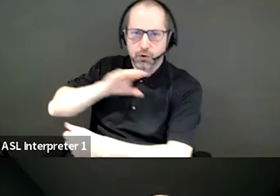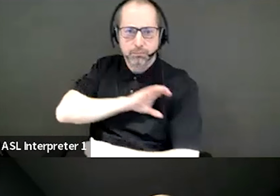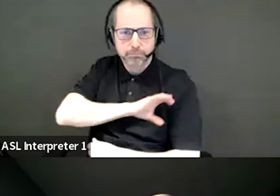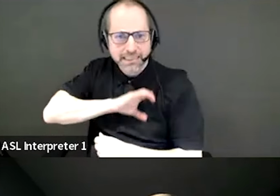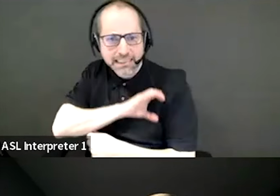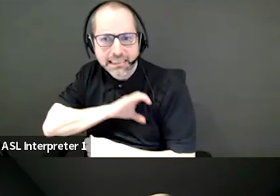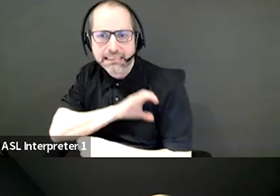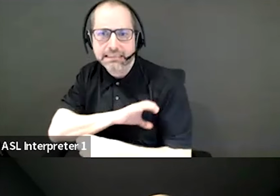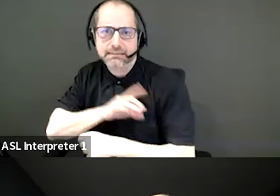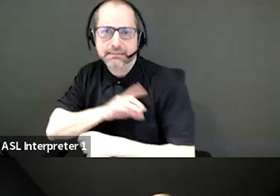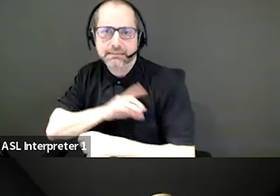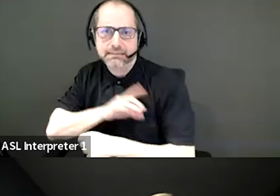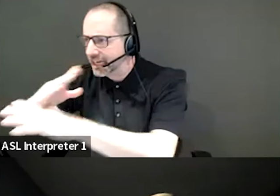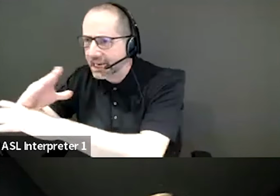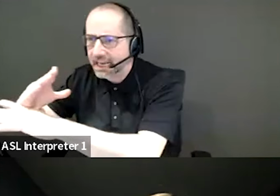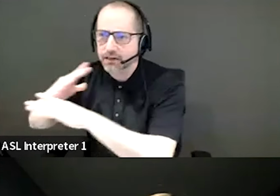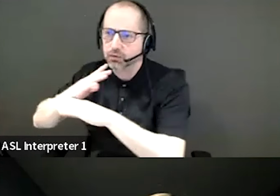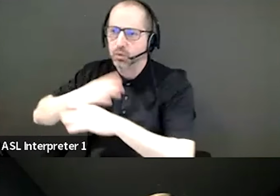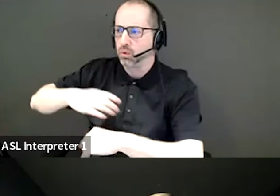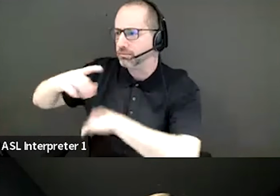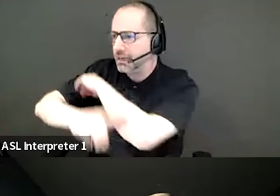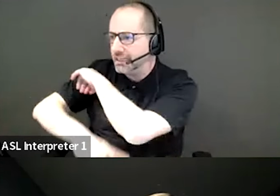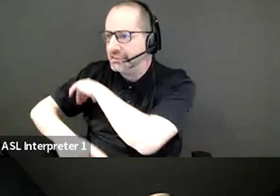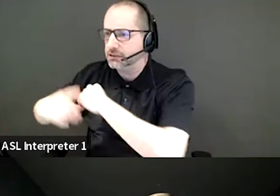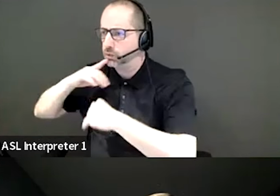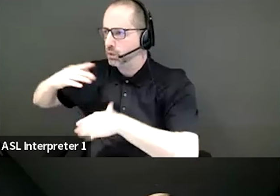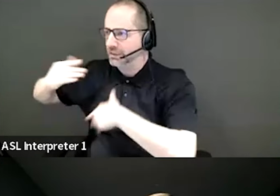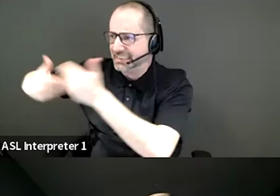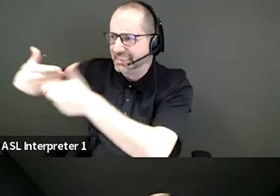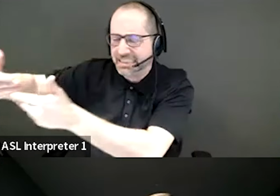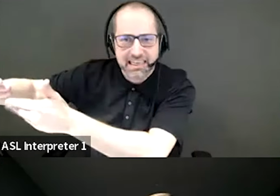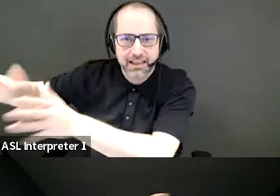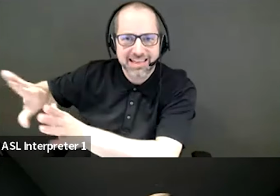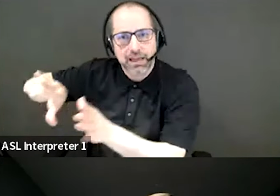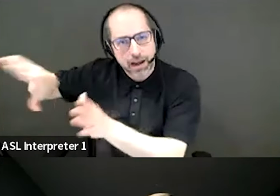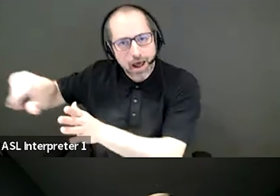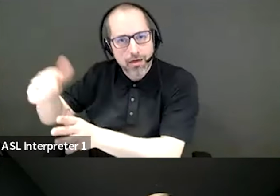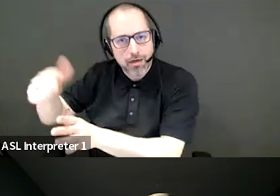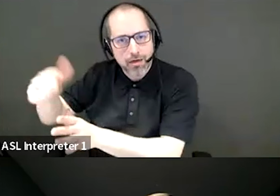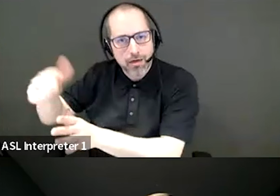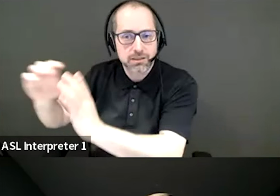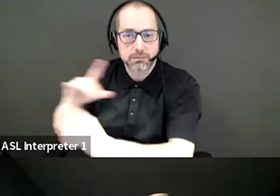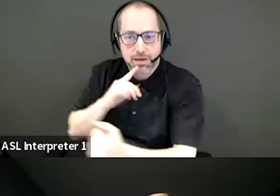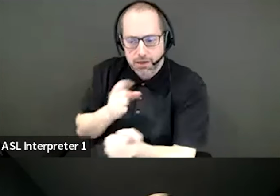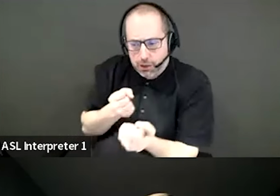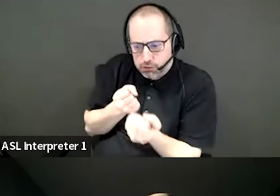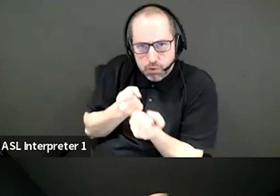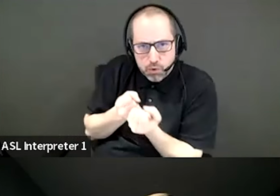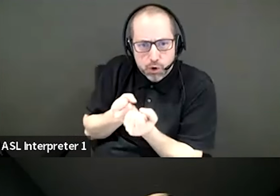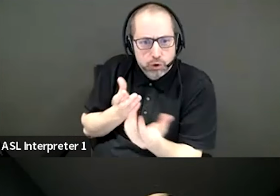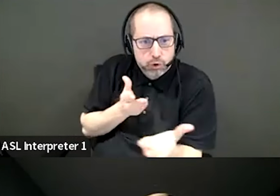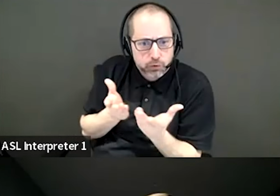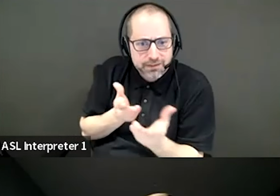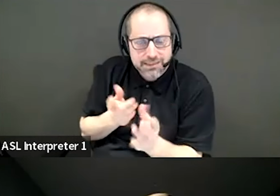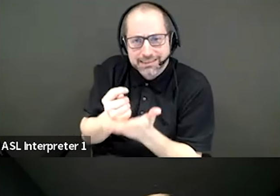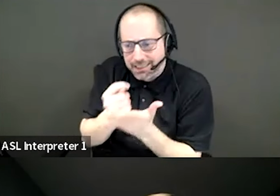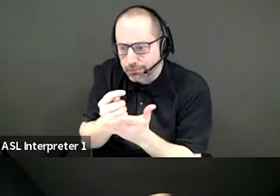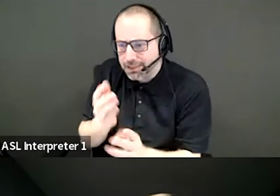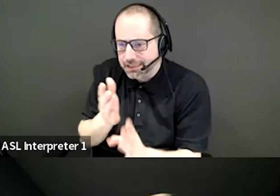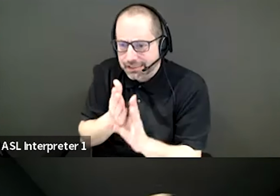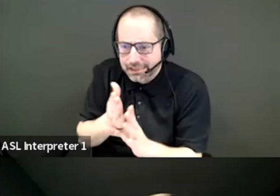people, which is a whole other conversation, when actually supports and services need to be, just like rape crisis centers. If you look at the